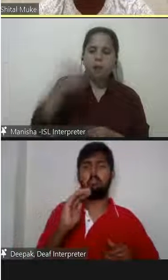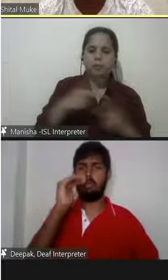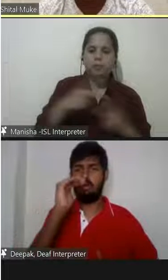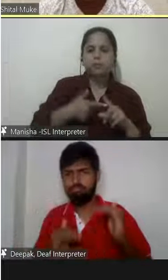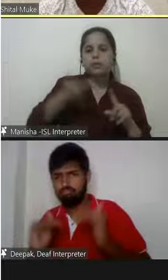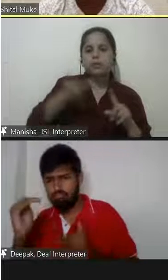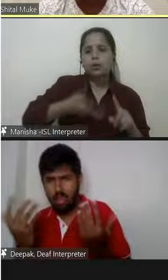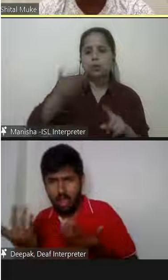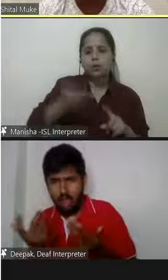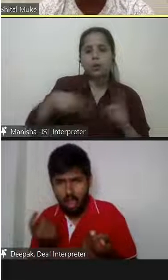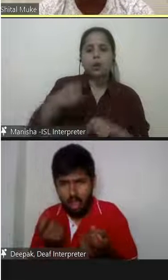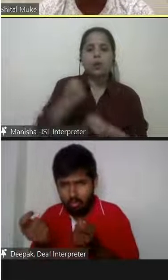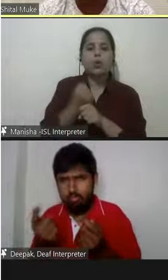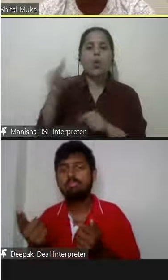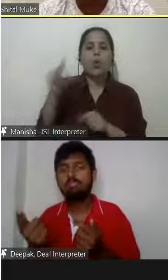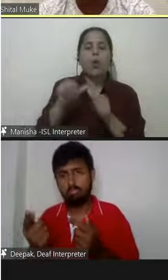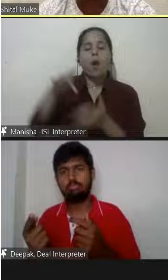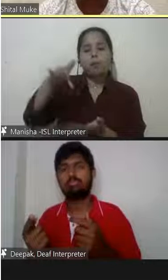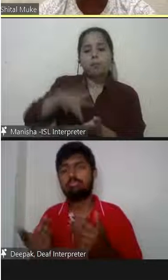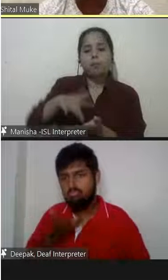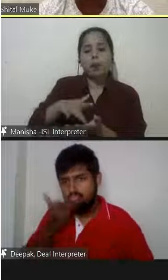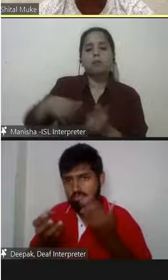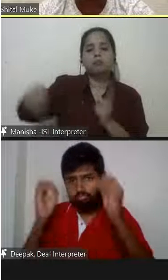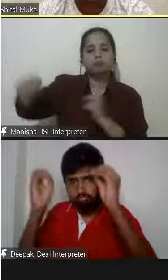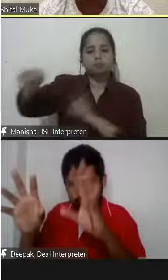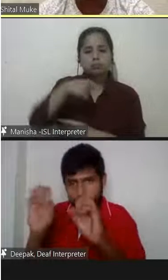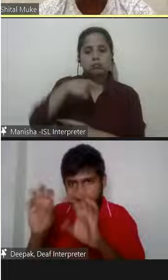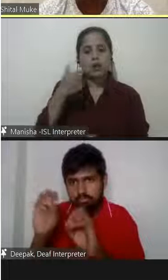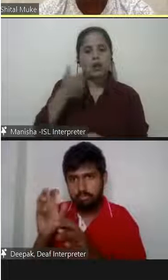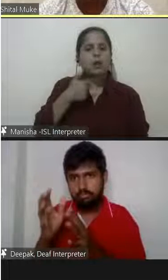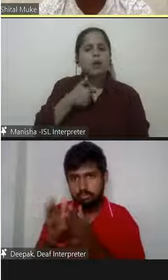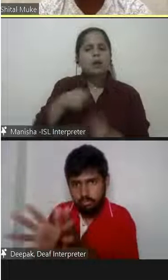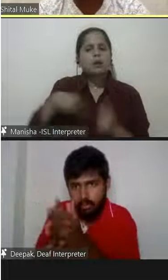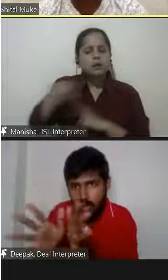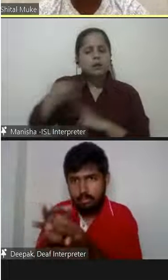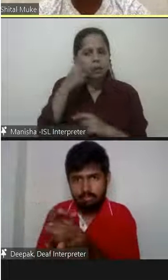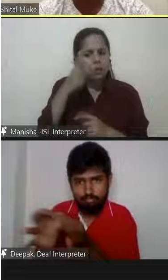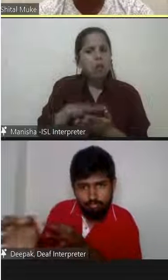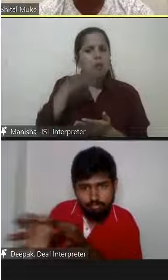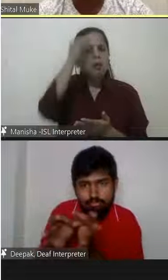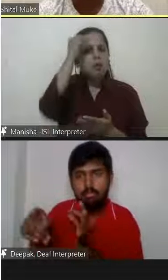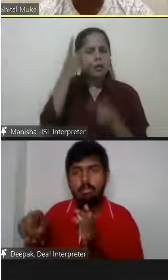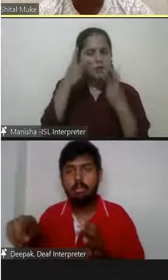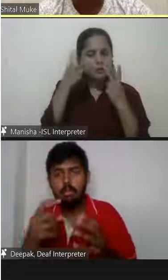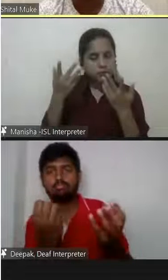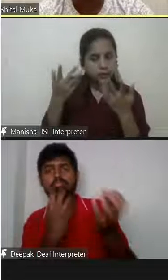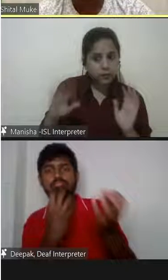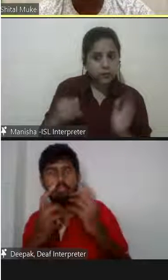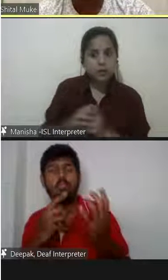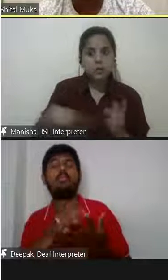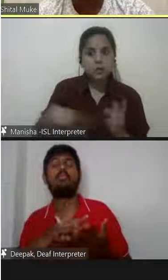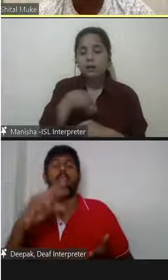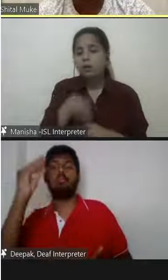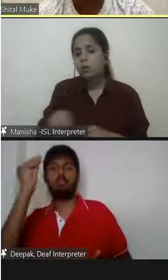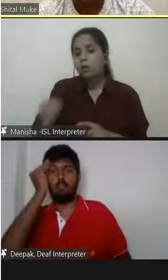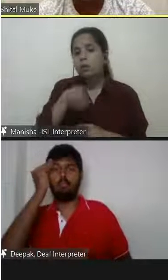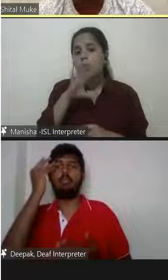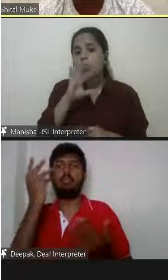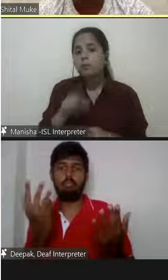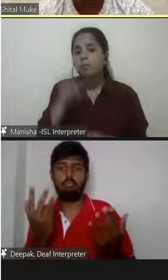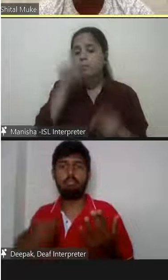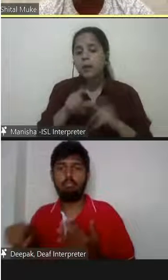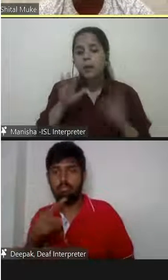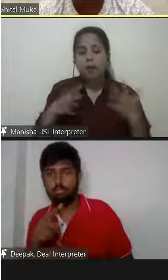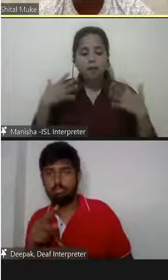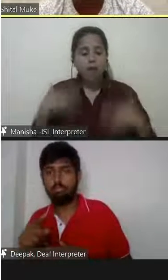Goa. And end of this study, we learned that the lay health counselors who have